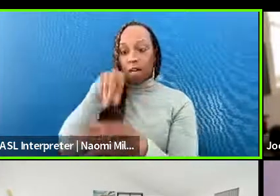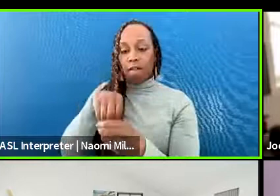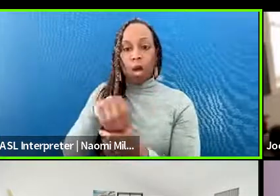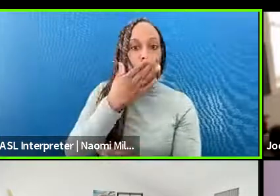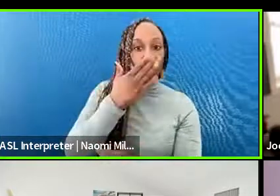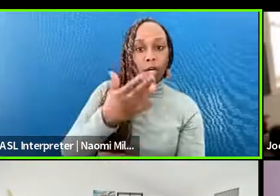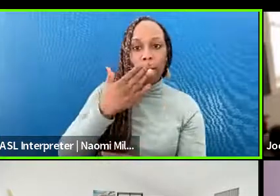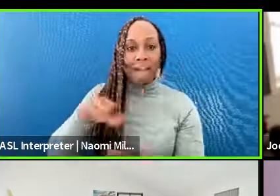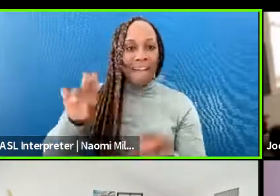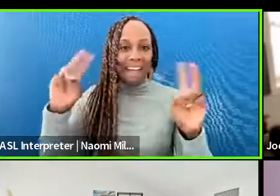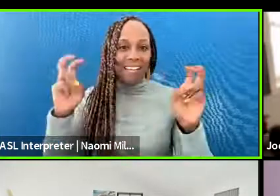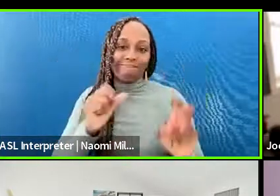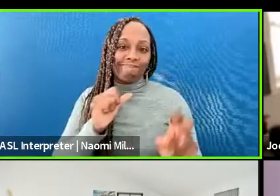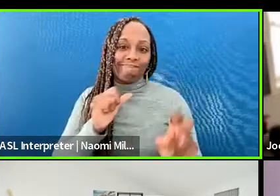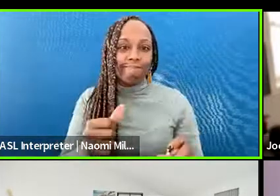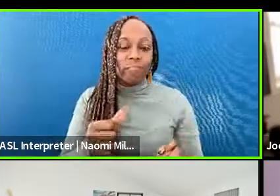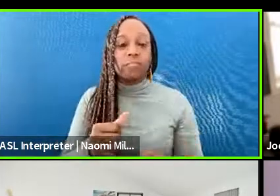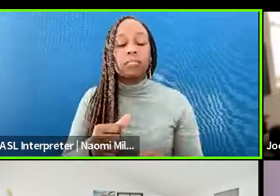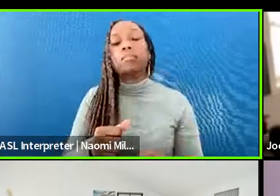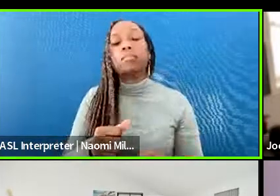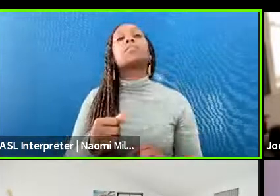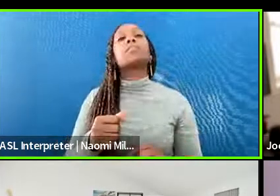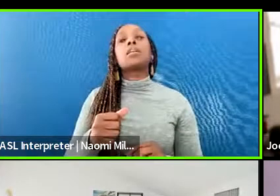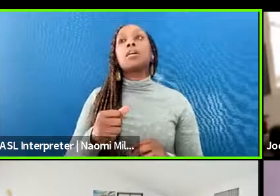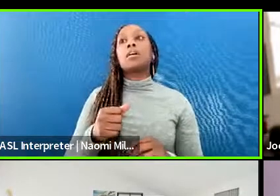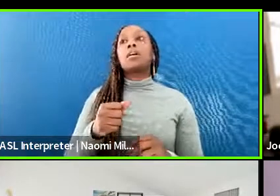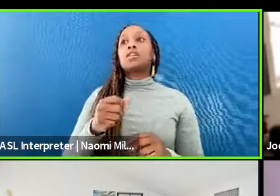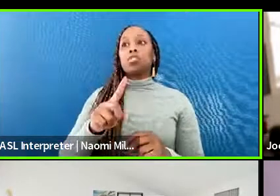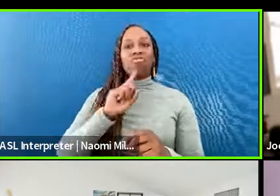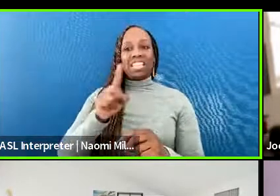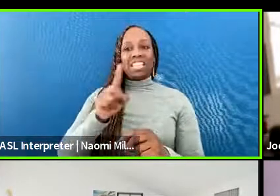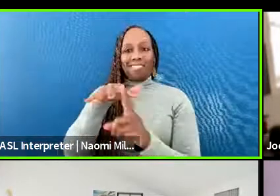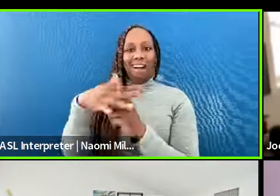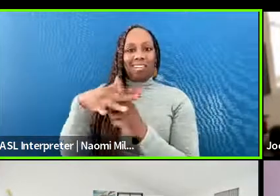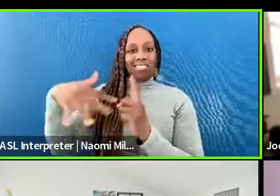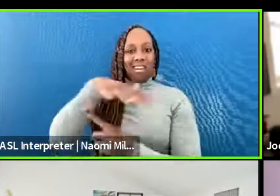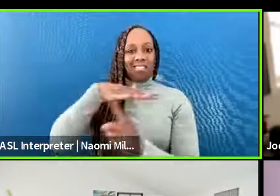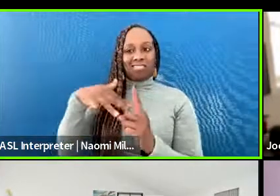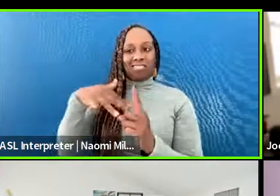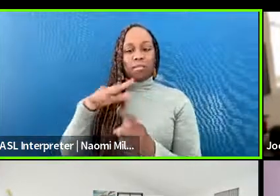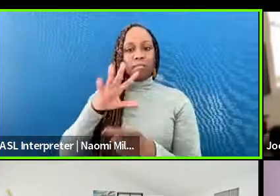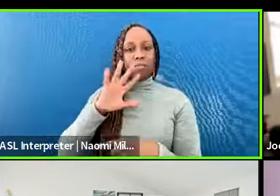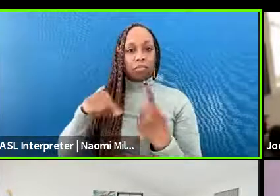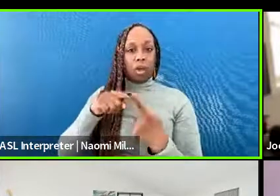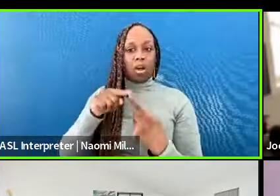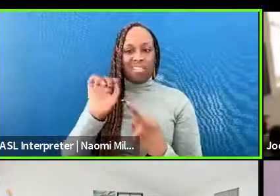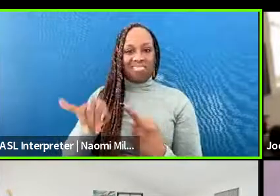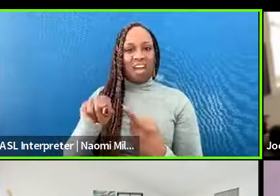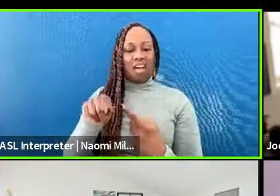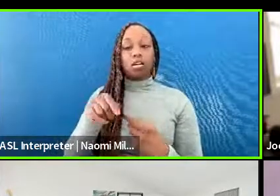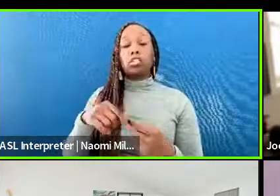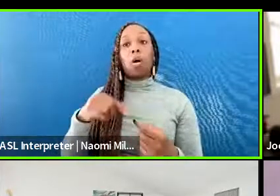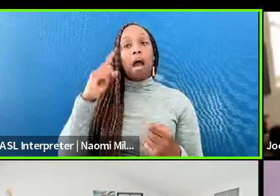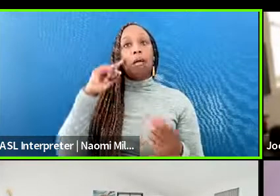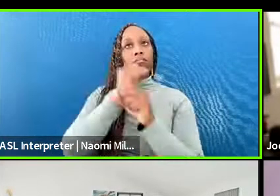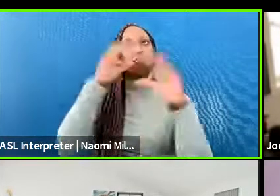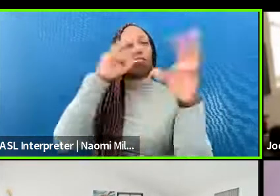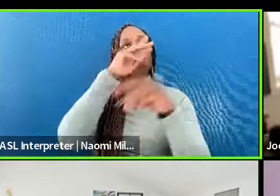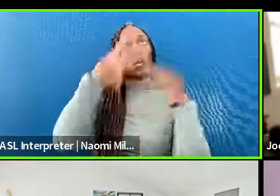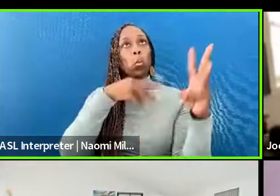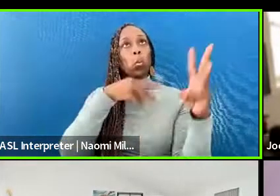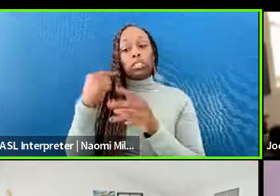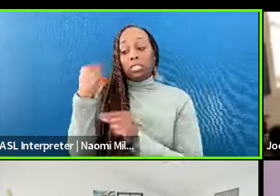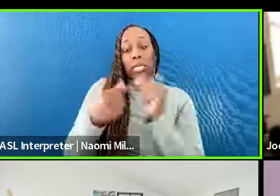context, as folks are talking about, matters. And so, you know, I can imagine a world where genetic testing is used so